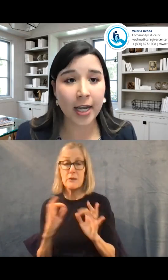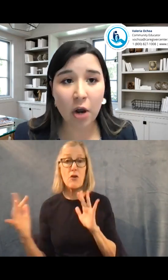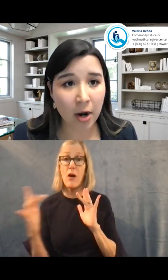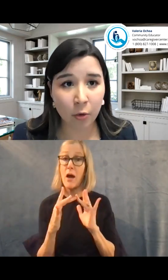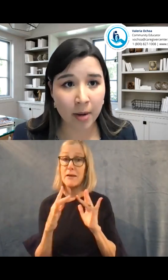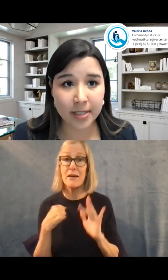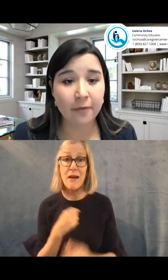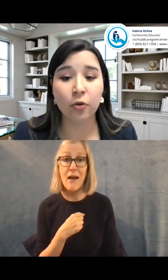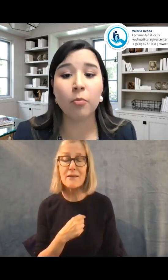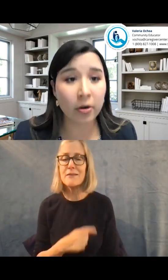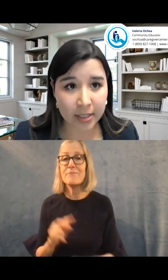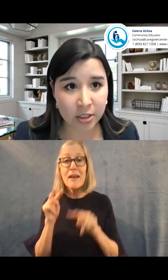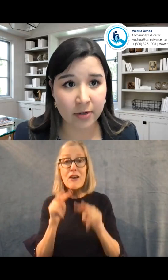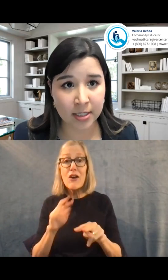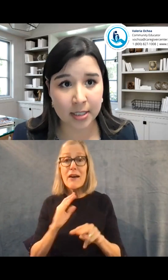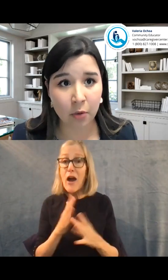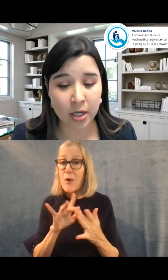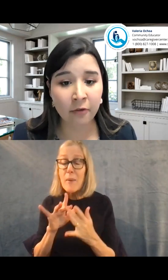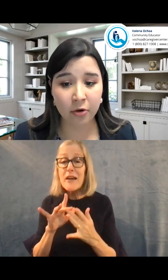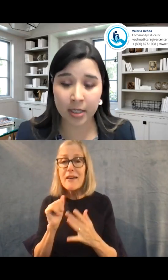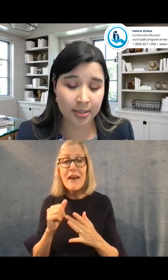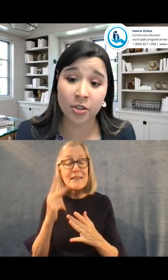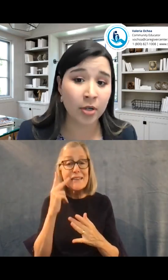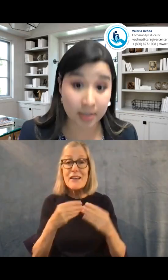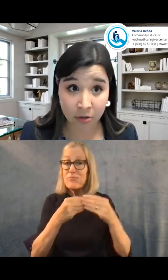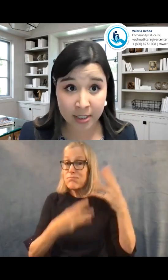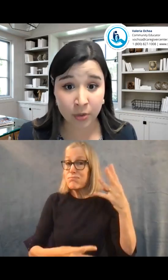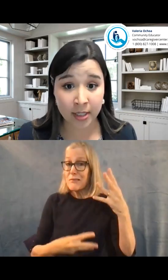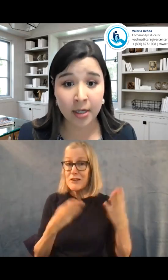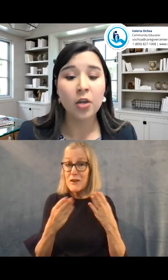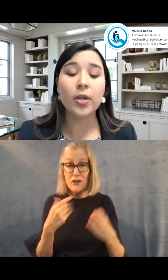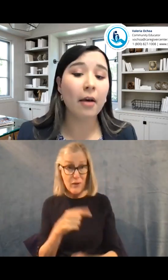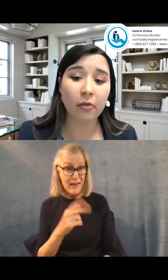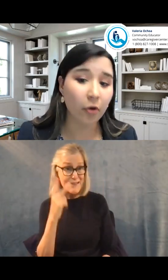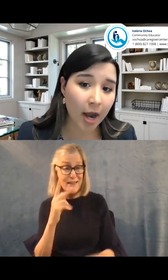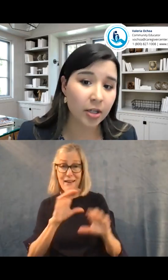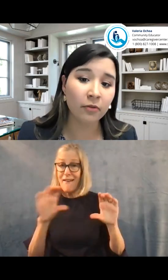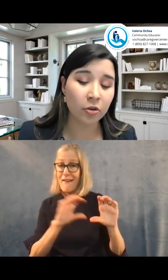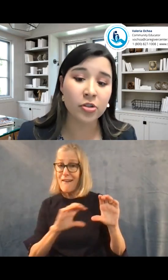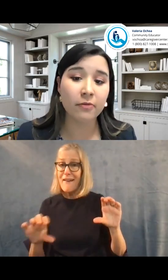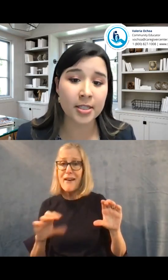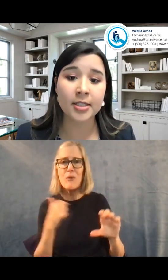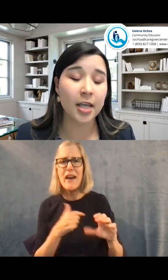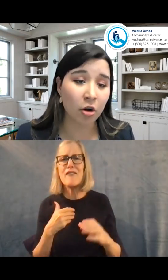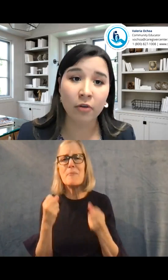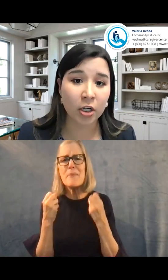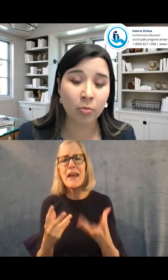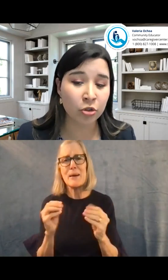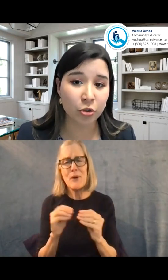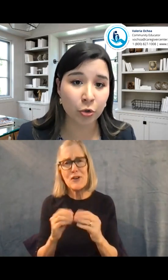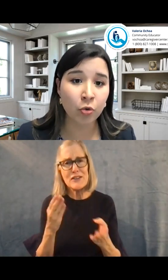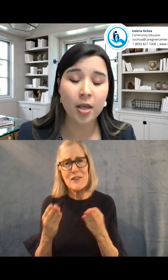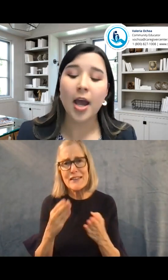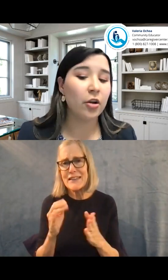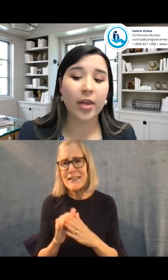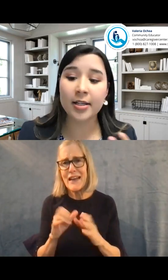to check out our website for more of these services that we offer, because as you can see on the screen, we have a variety of other services that are available